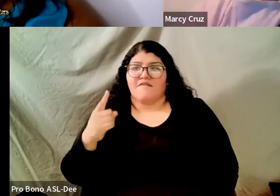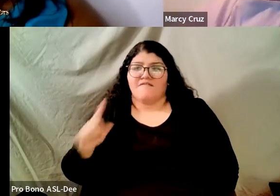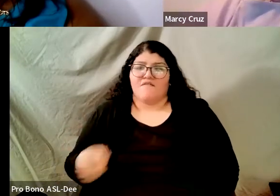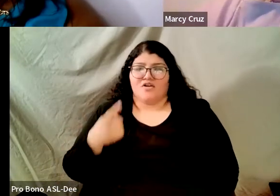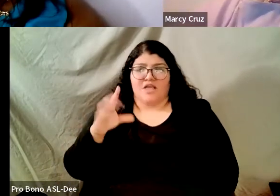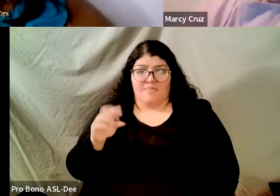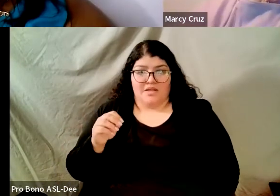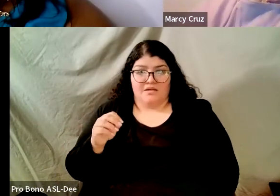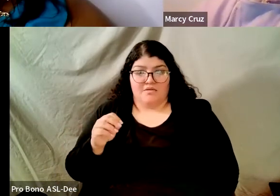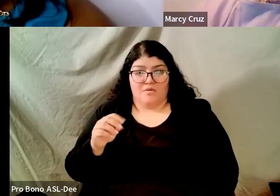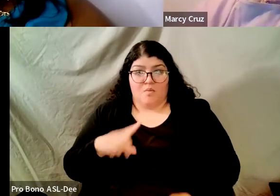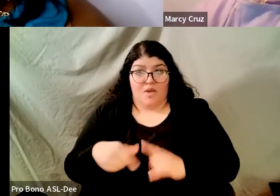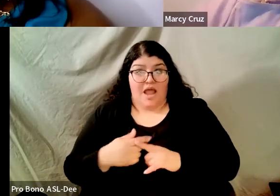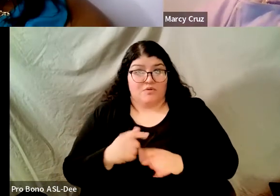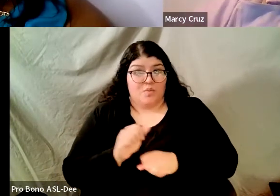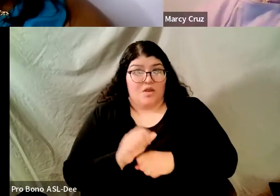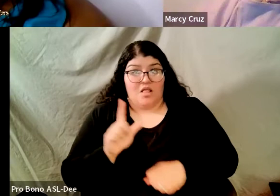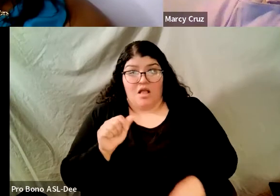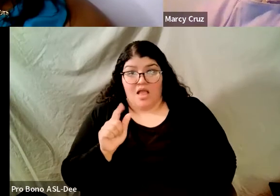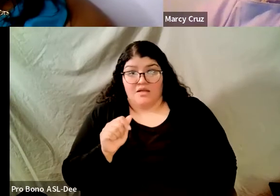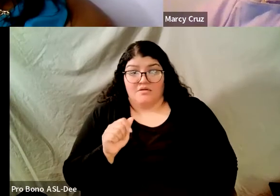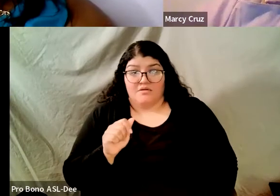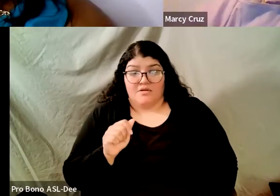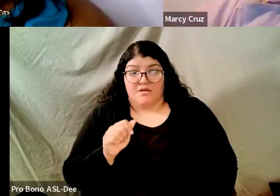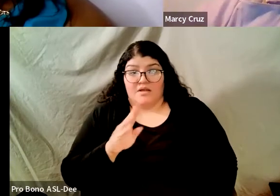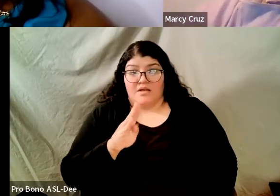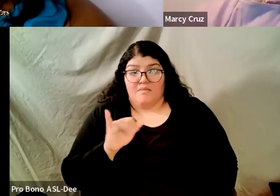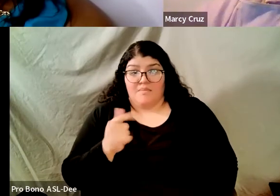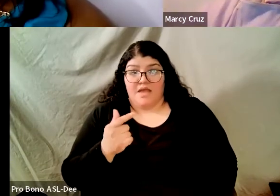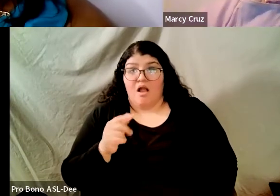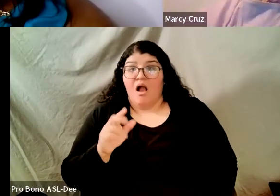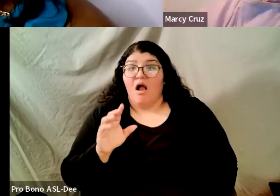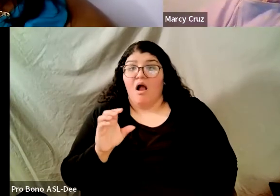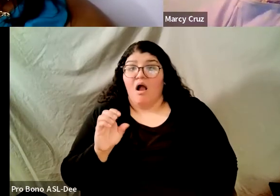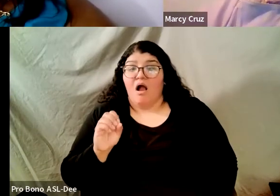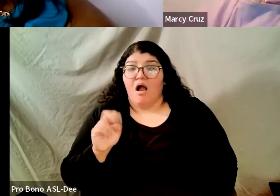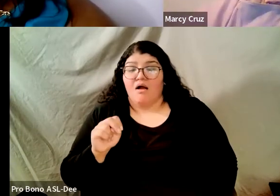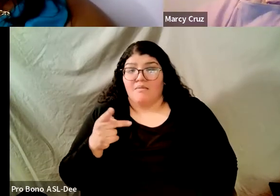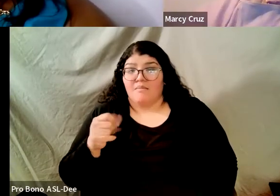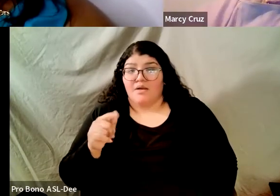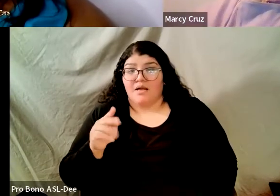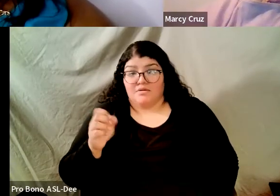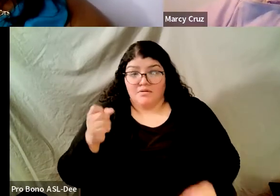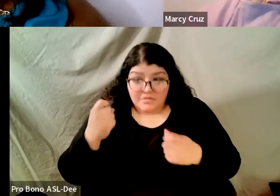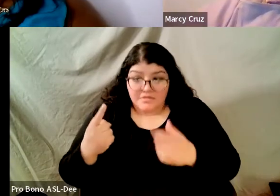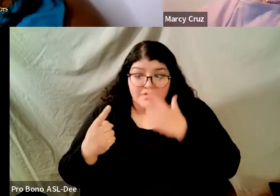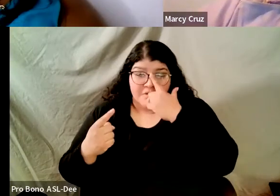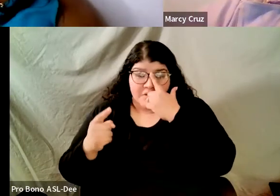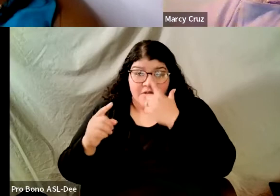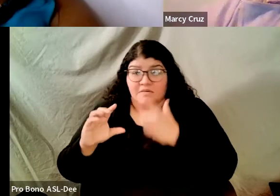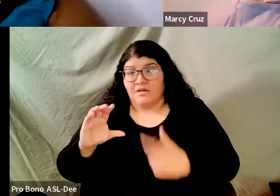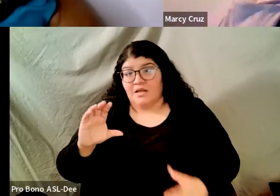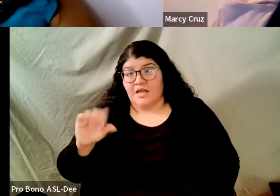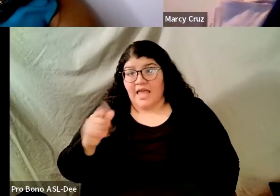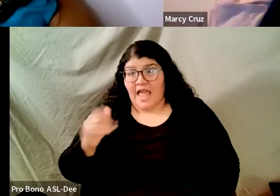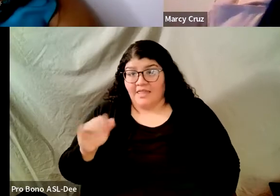companies I modeled for when I was in Los Angeles was big on petite. And rest in peace, Kathy Miller. She was the one that had the Love Your